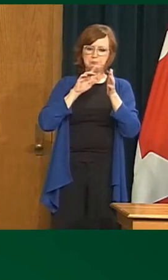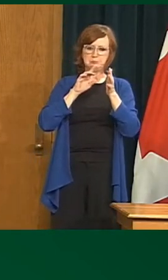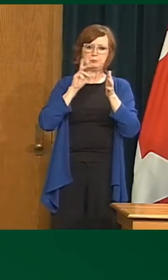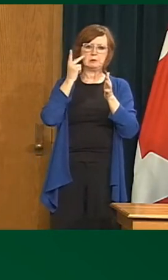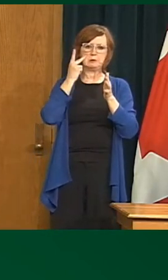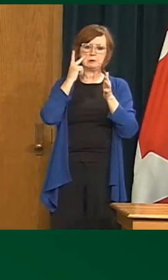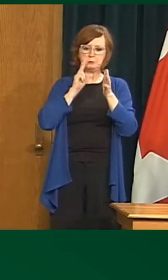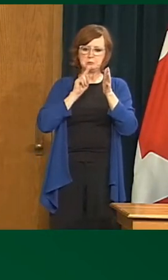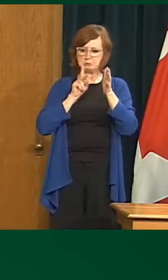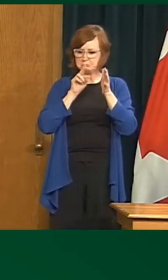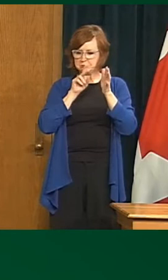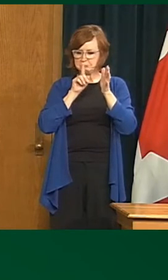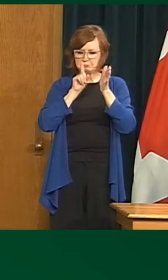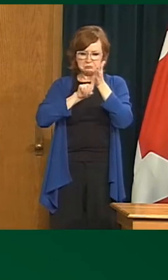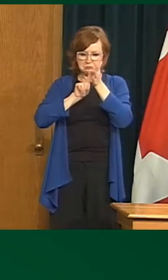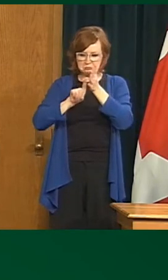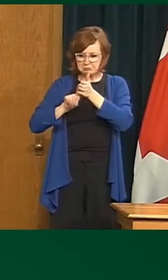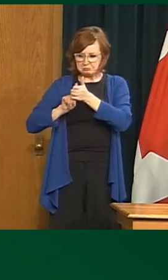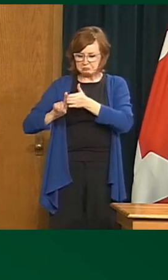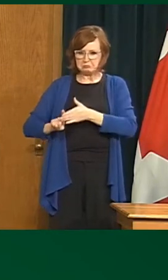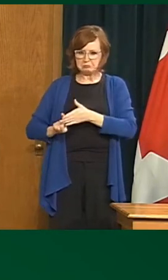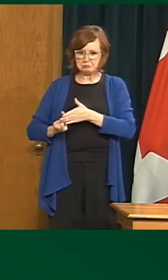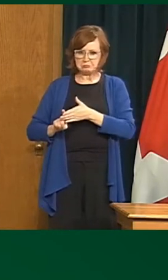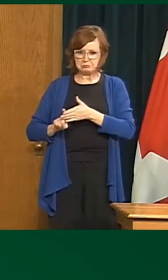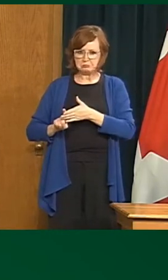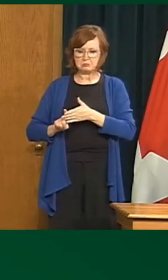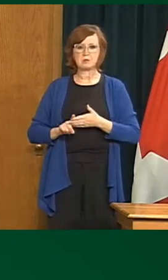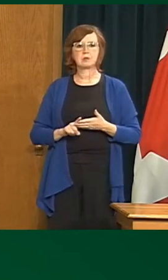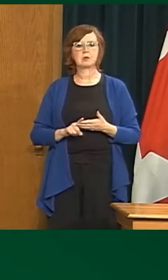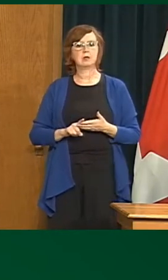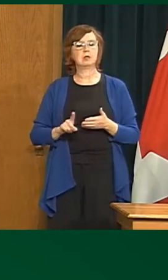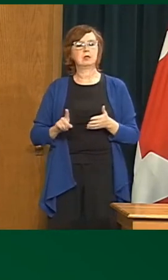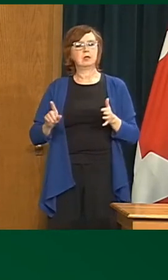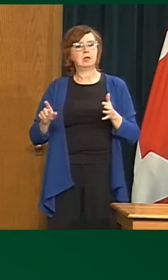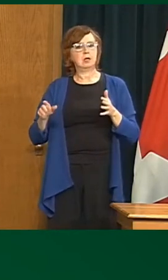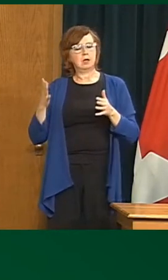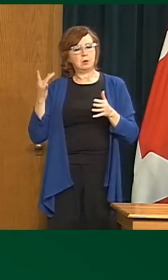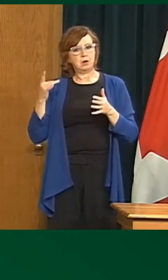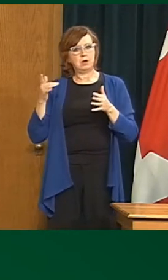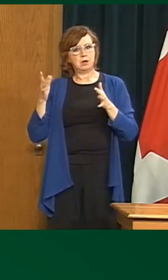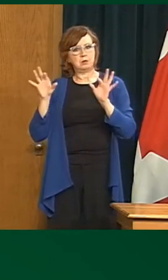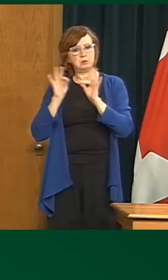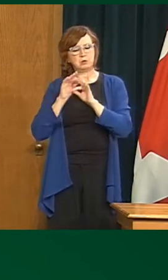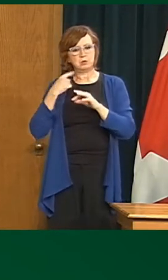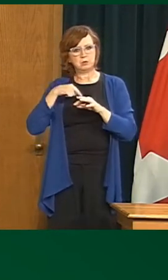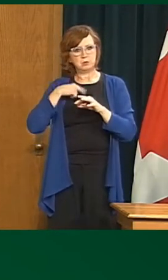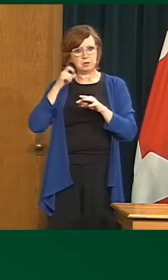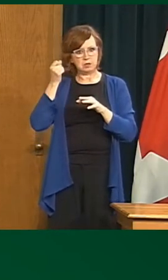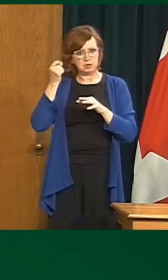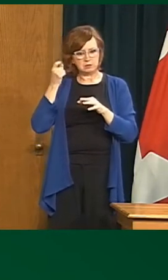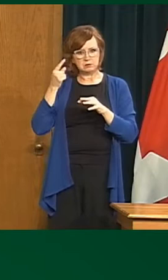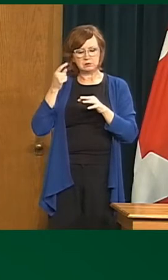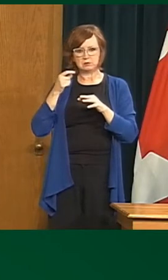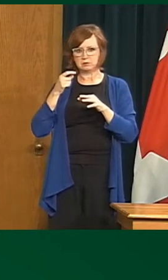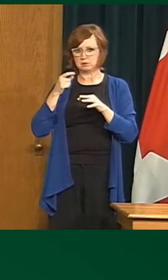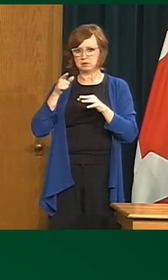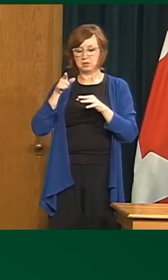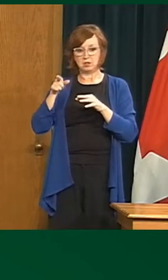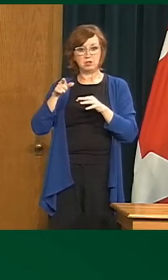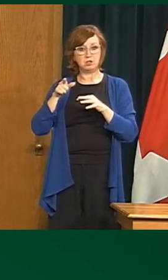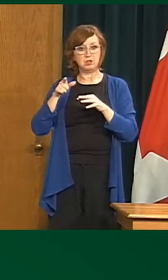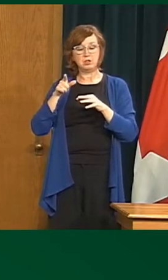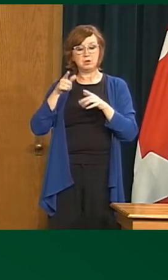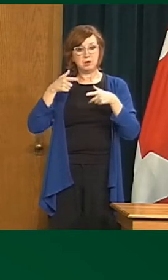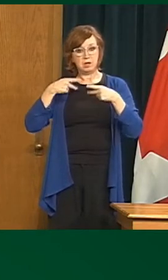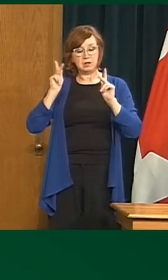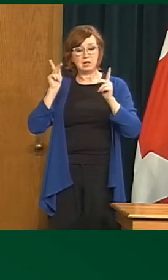you go into a retail environment, there's clear guidelines about, you know, minimizing browsing, touching multiple articles,